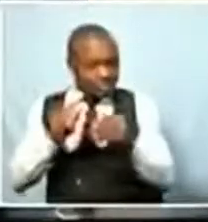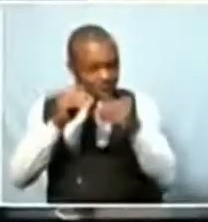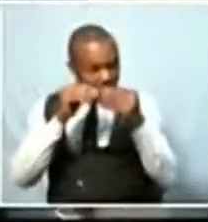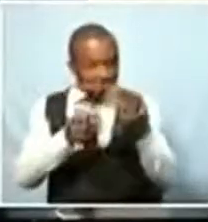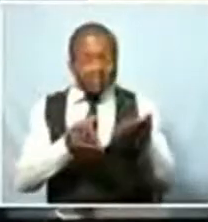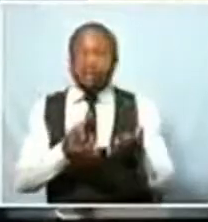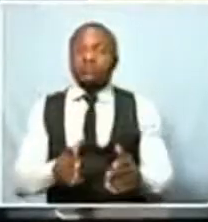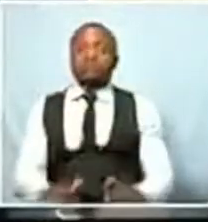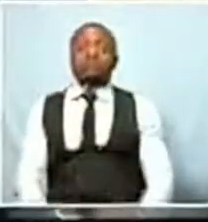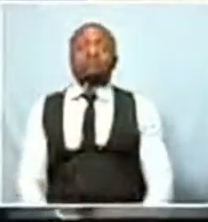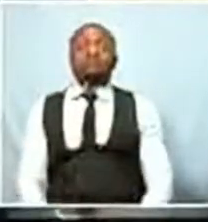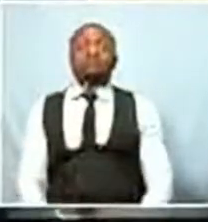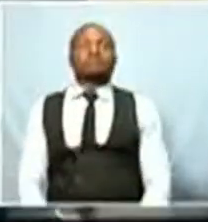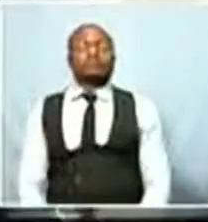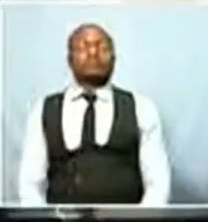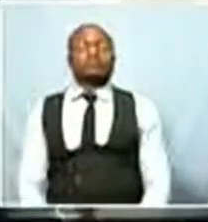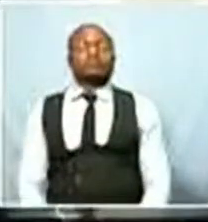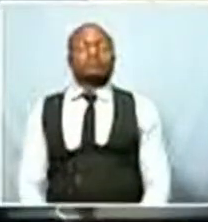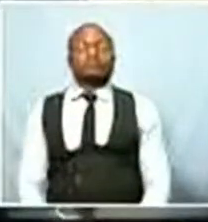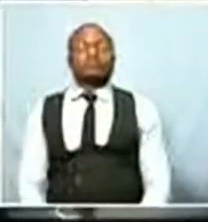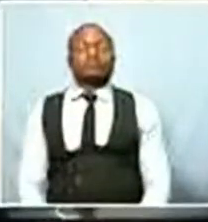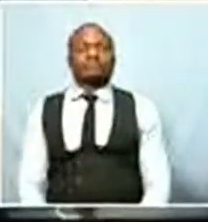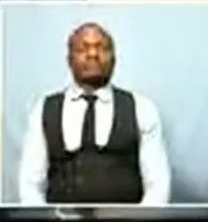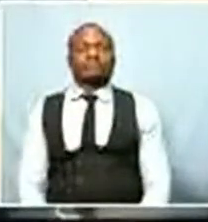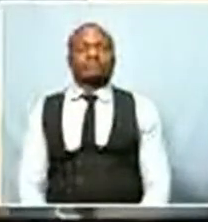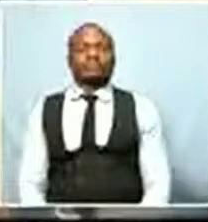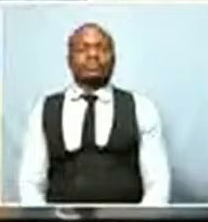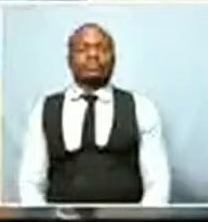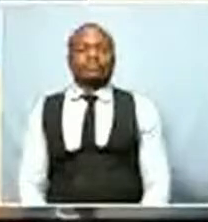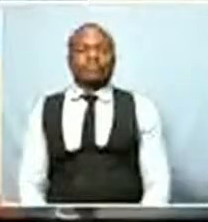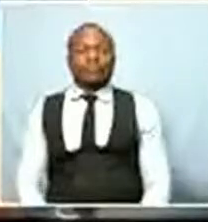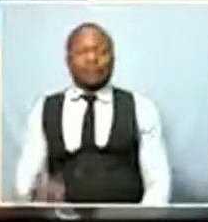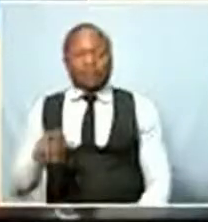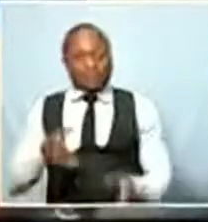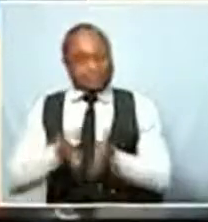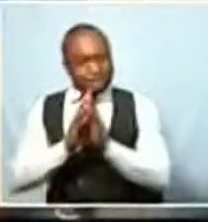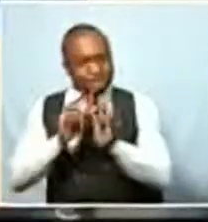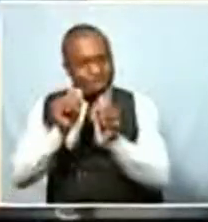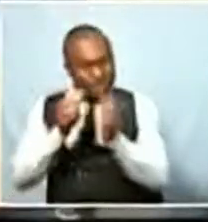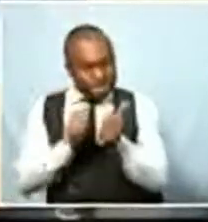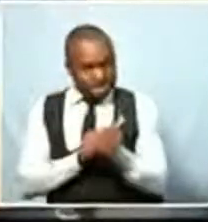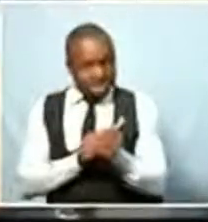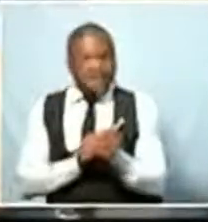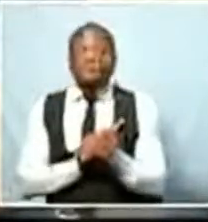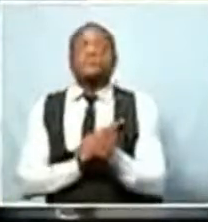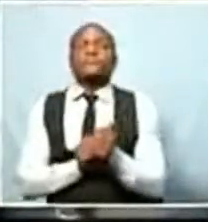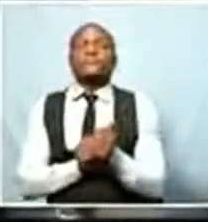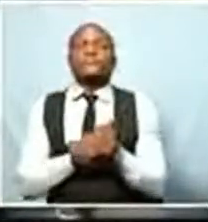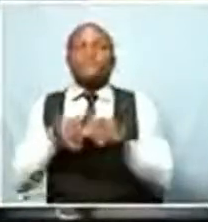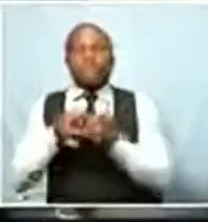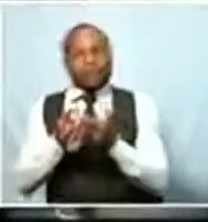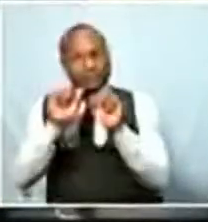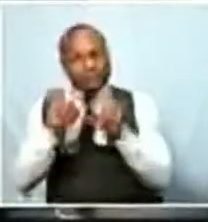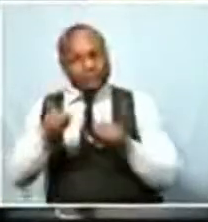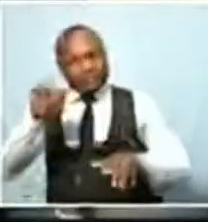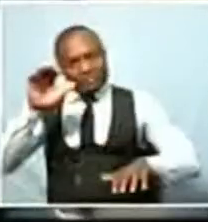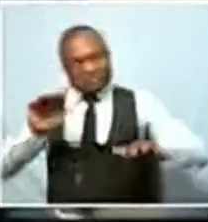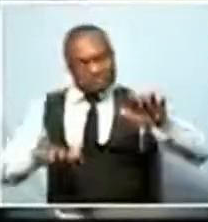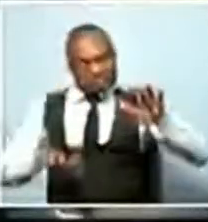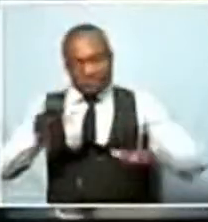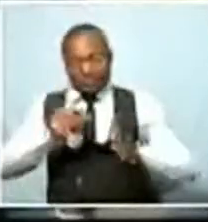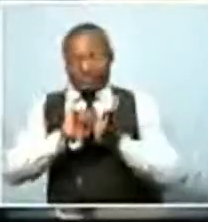ceiling. And when I asked about how you can balance the